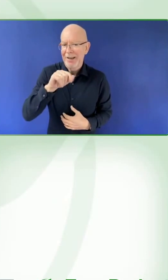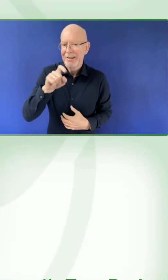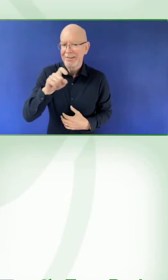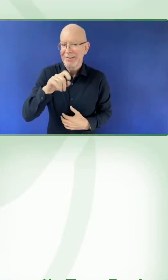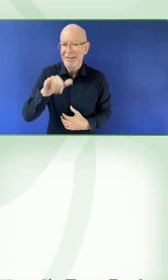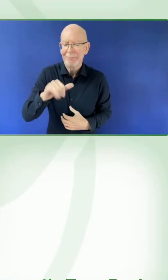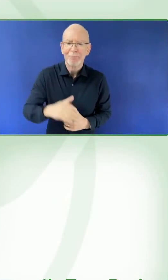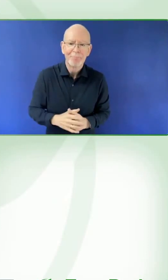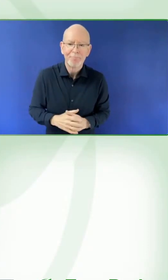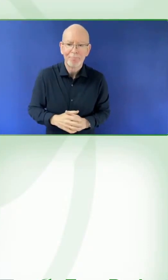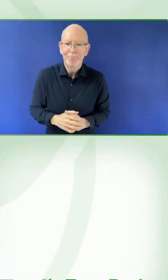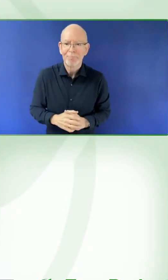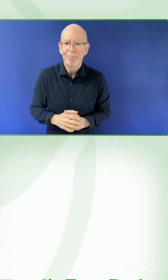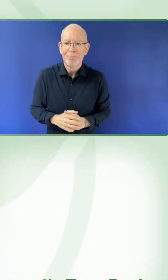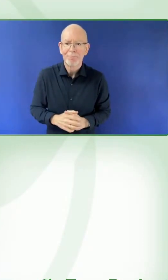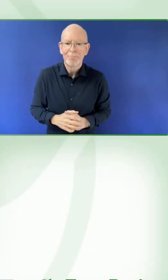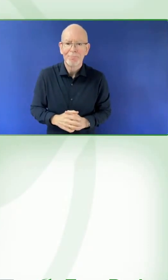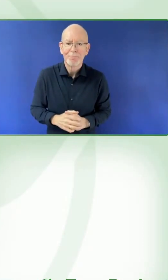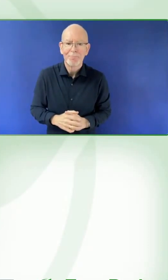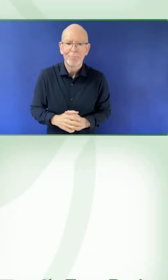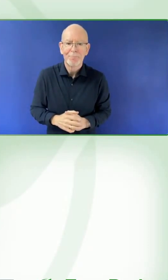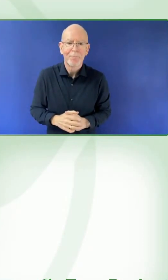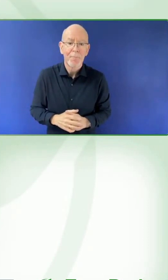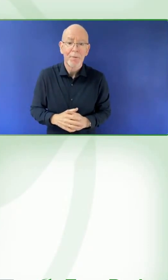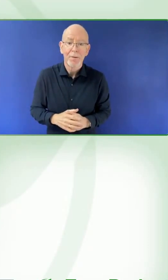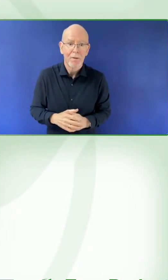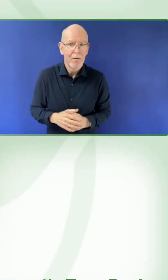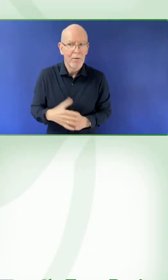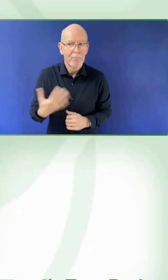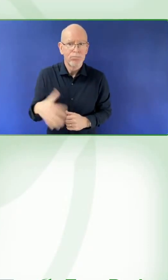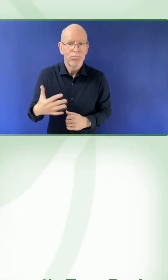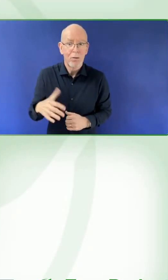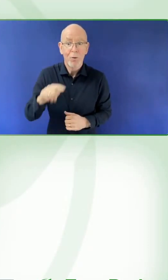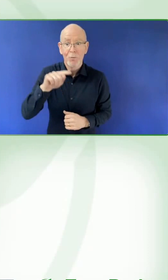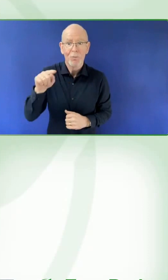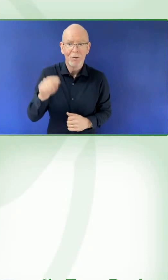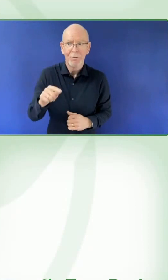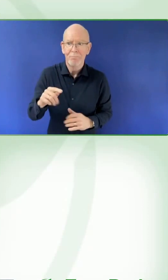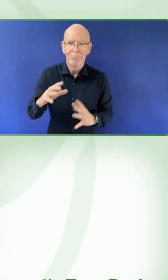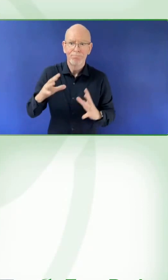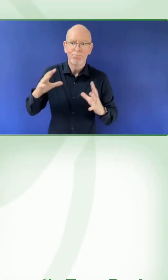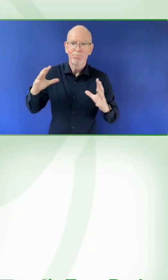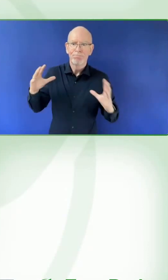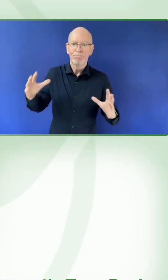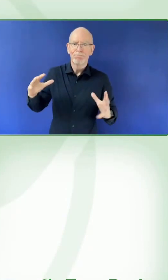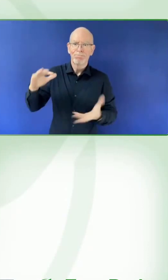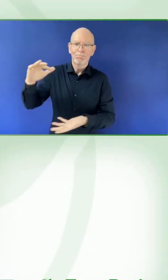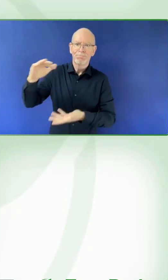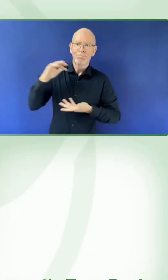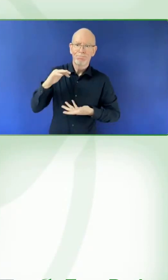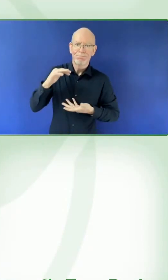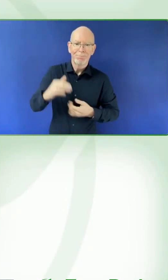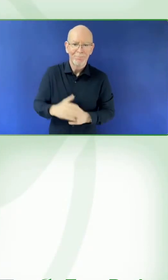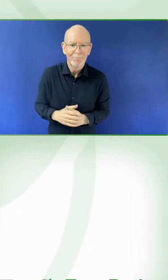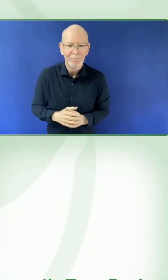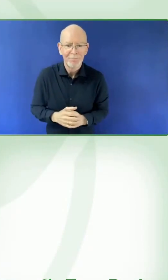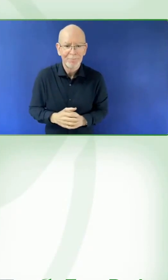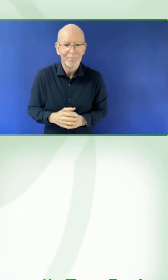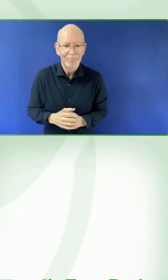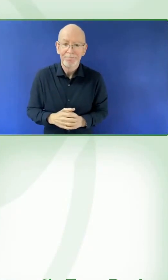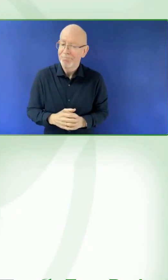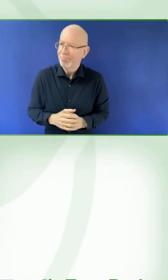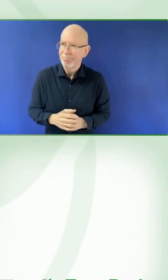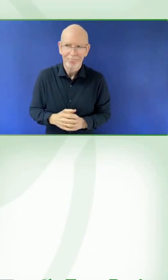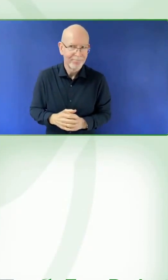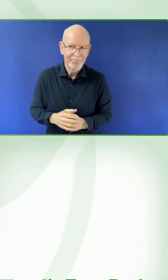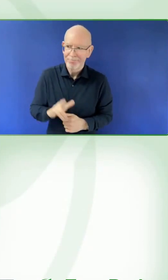I remember our first year of doing Let's Talk About Disabled Sex, and I remember bringing it up to Vicky, my